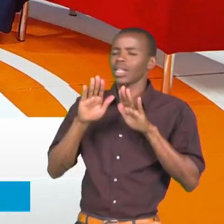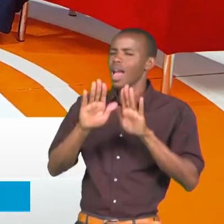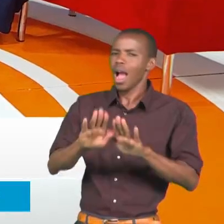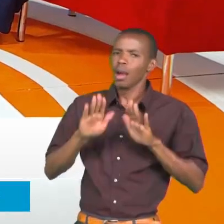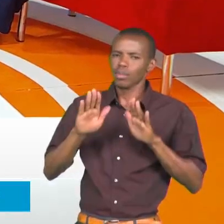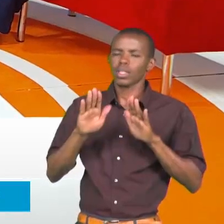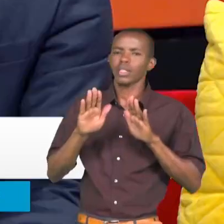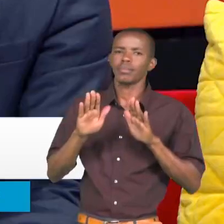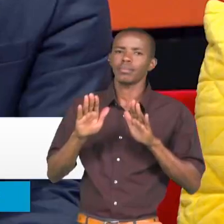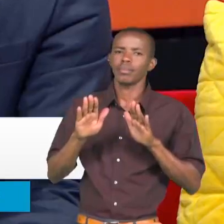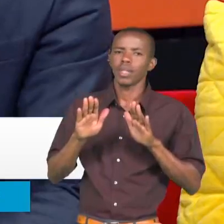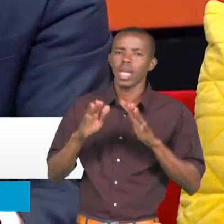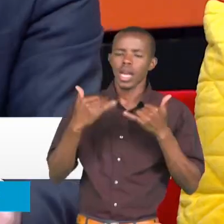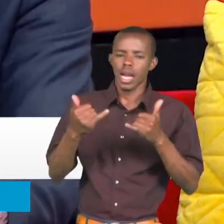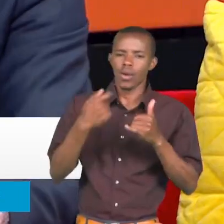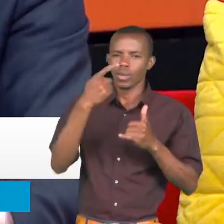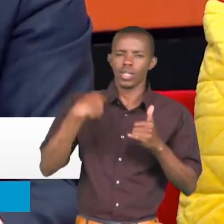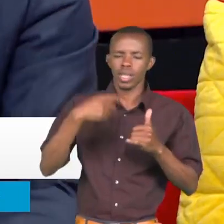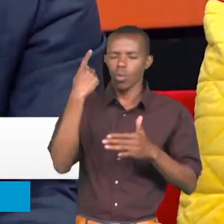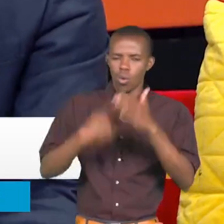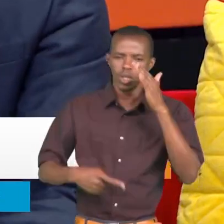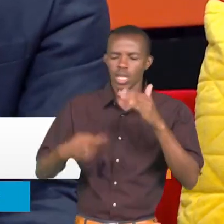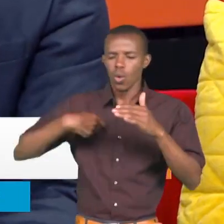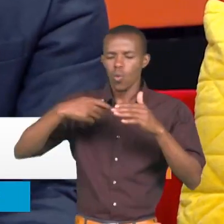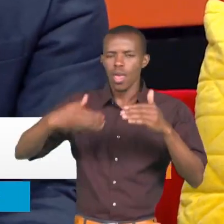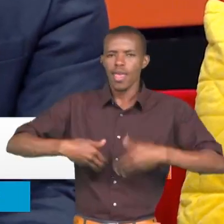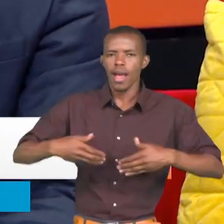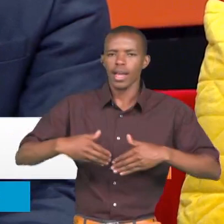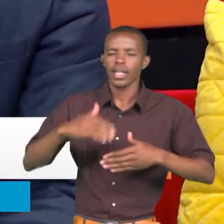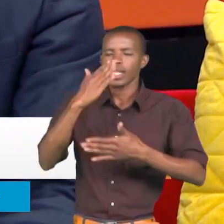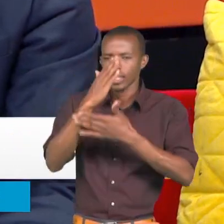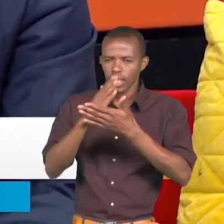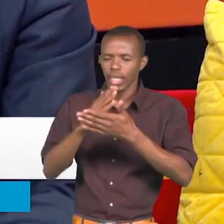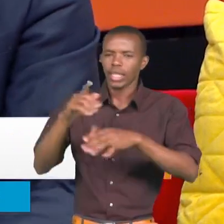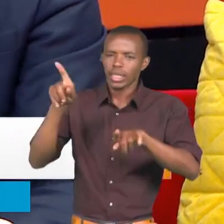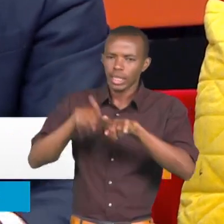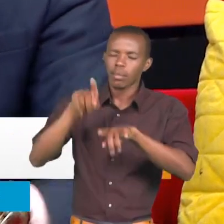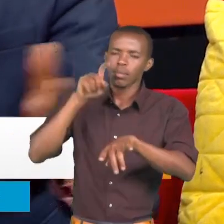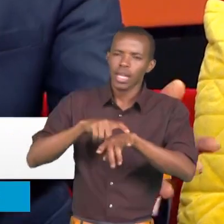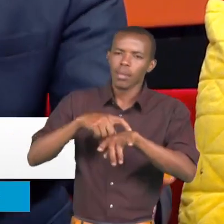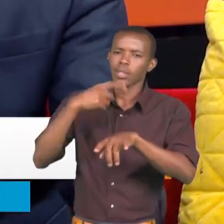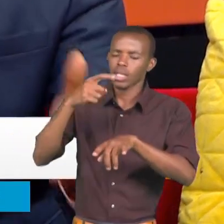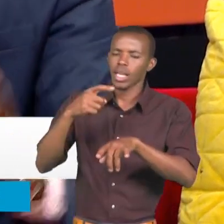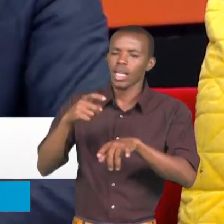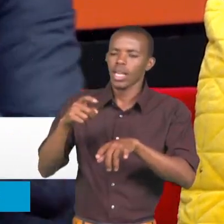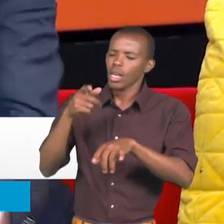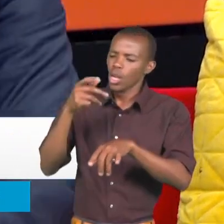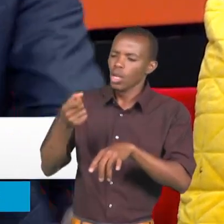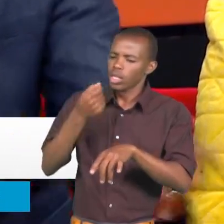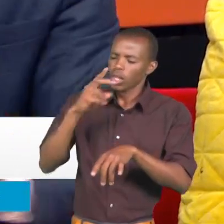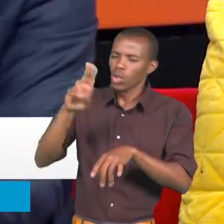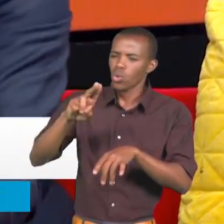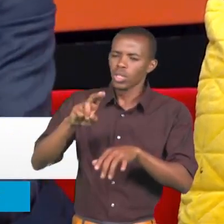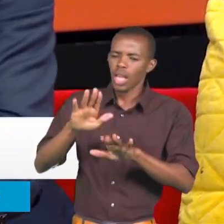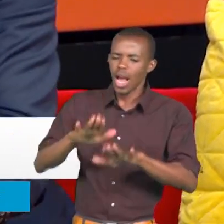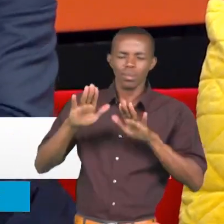see, right now you might say we are young people, but at the same time someone else is saying this PrEP and someone else is saying abstain. So much confusion,